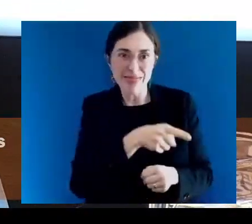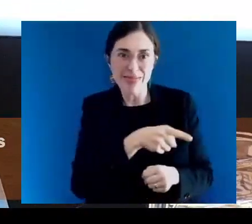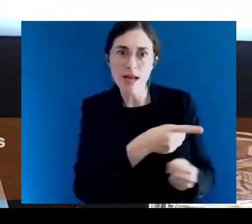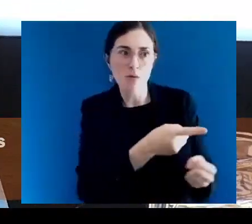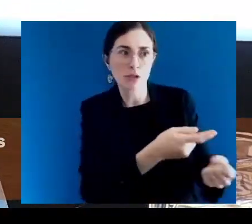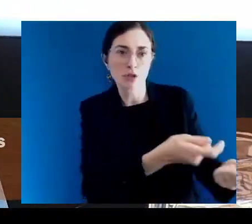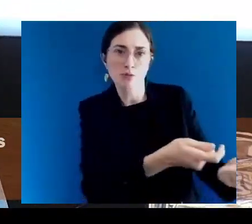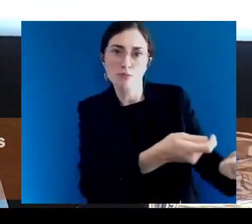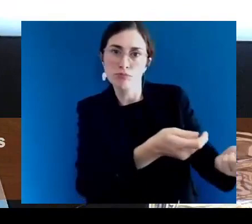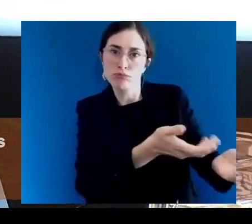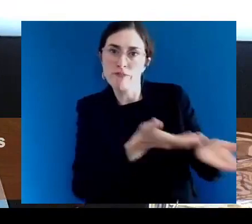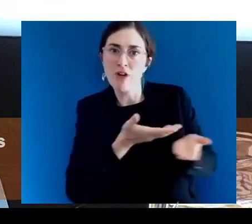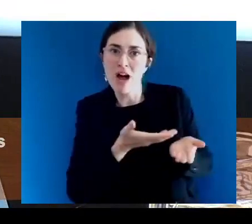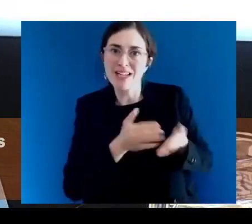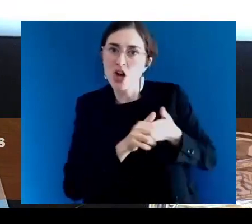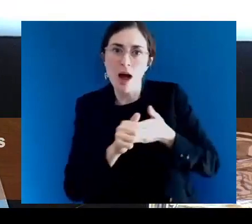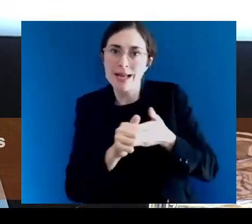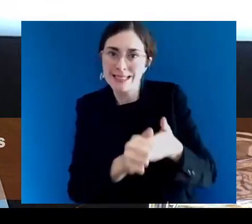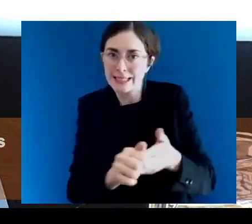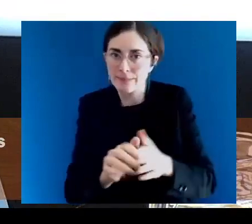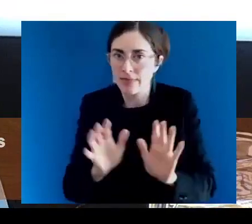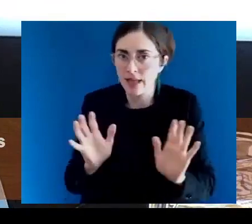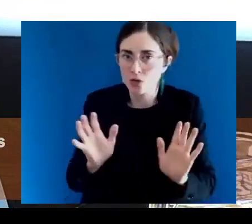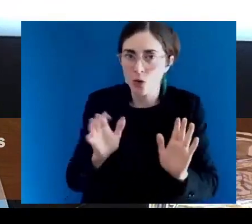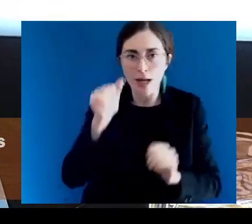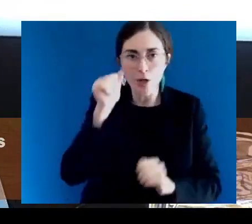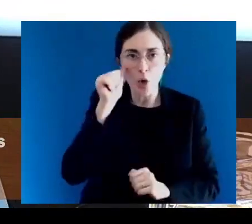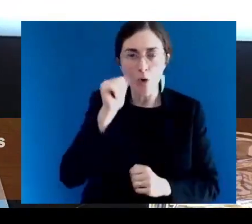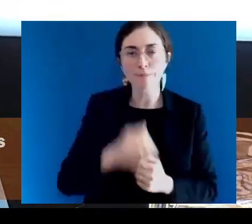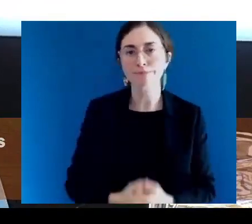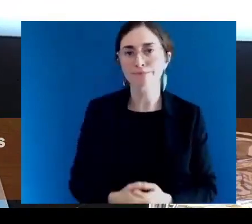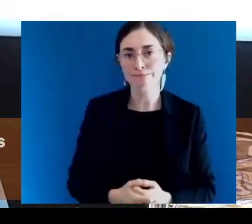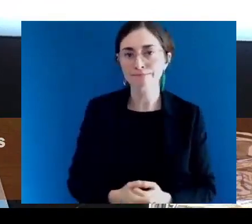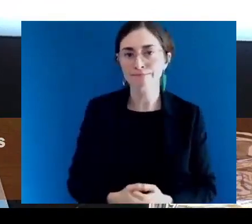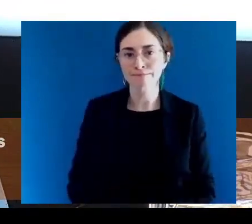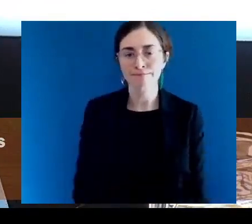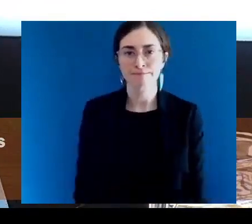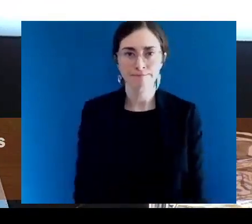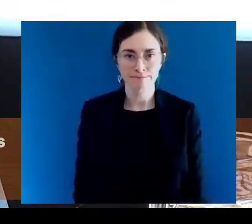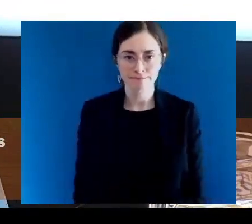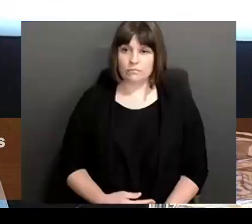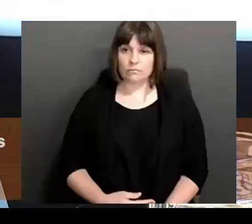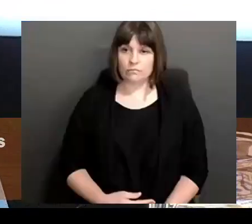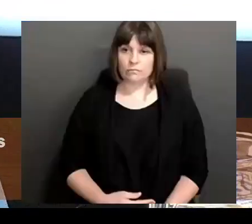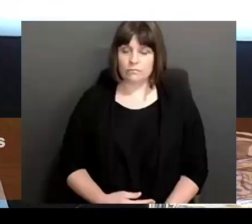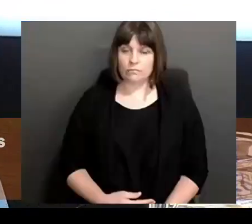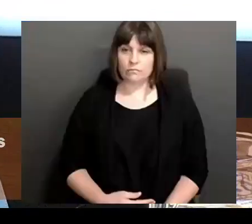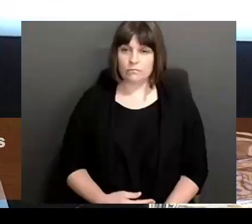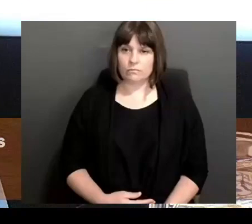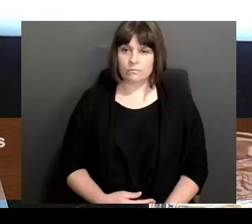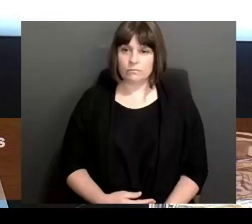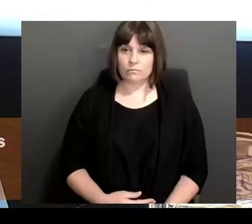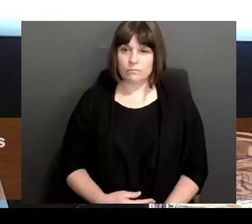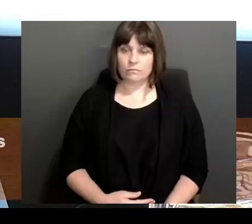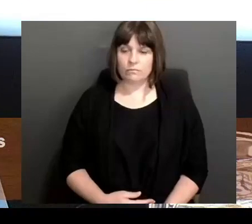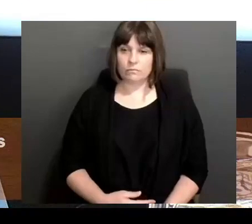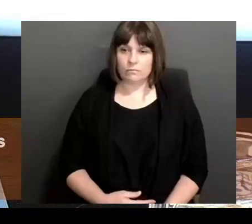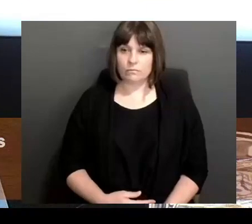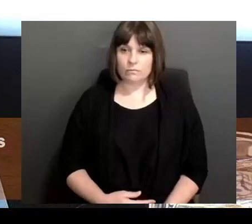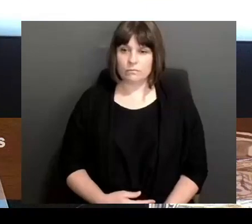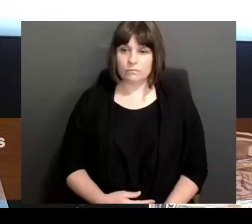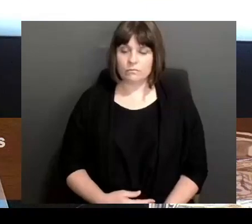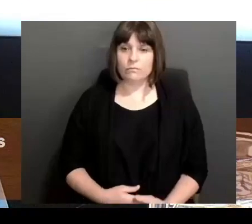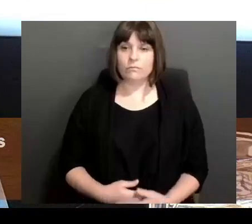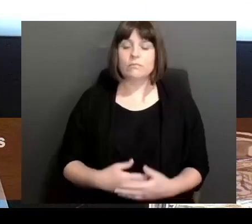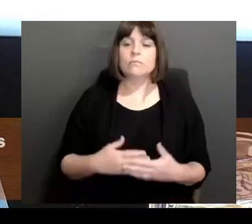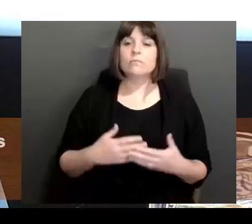but that's the extent of it. The only other thing I would offer, perhaps, Commissioner, if I may, I can't speak on behalf of the water portfolio,